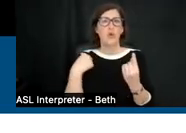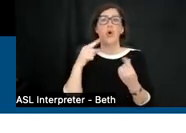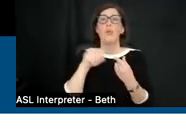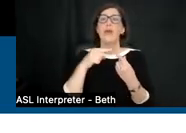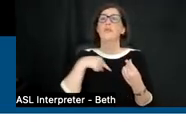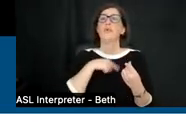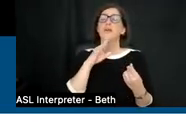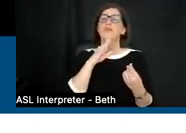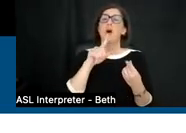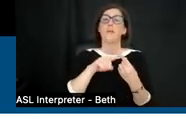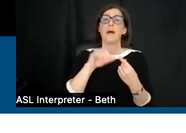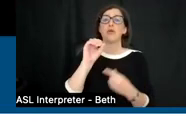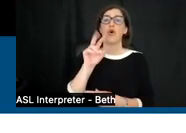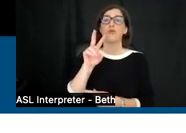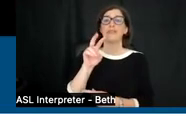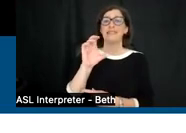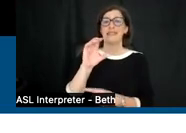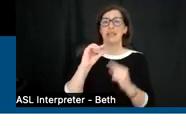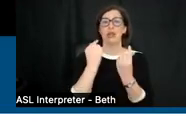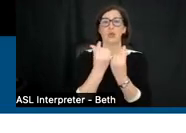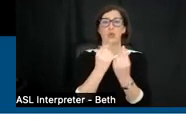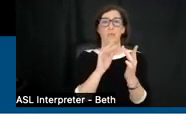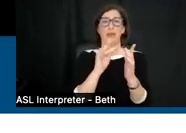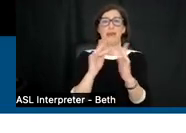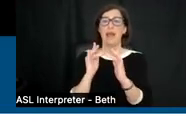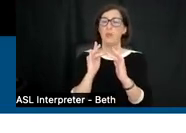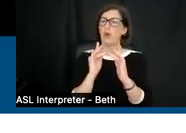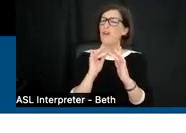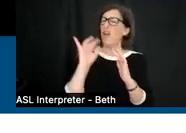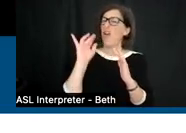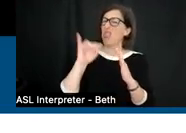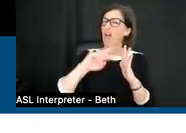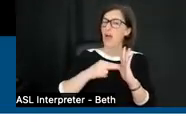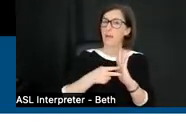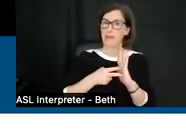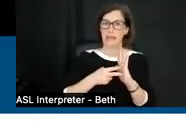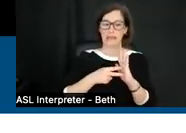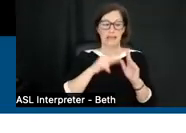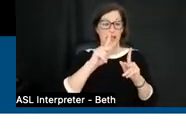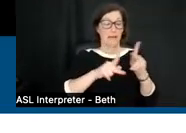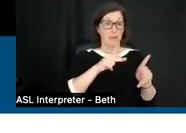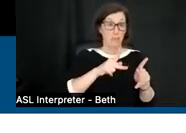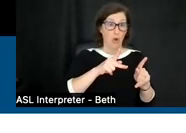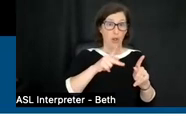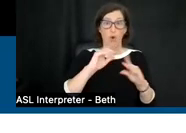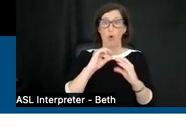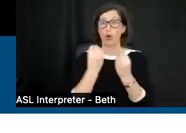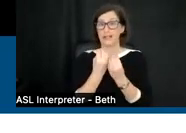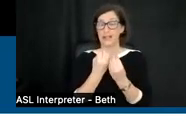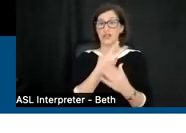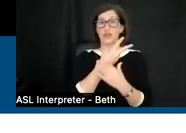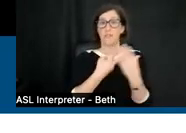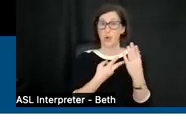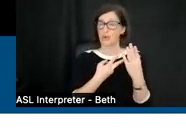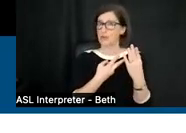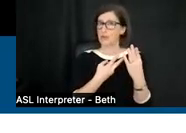about OVC Task Force Network, we're talking about individuals and organizations